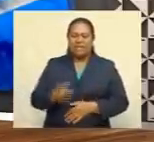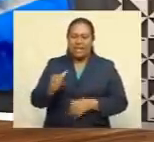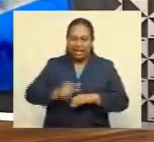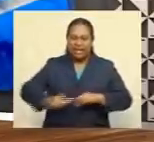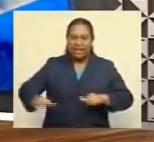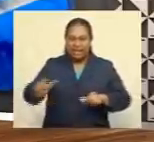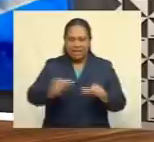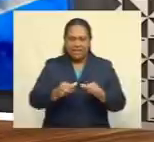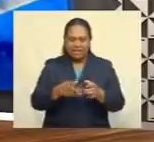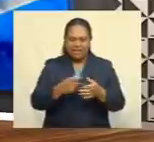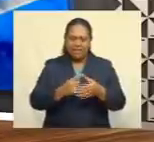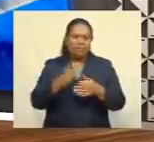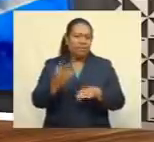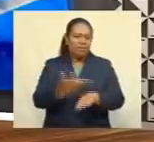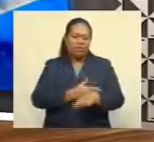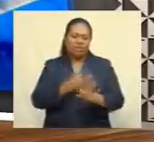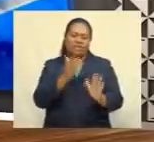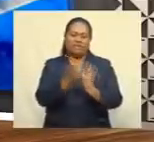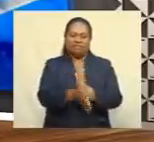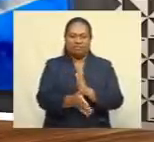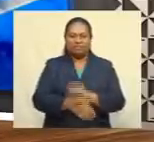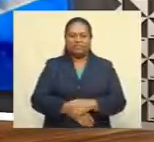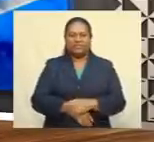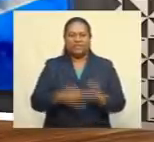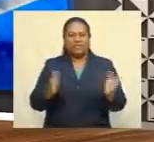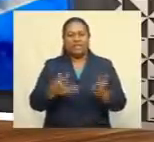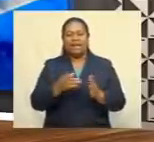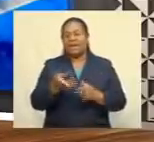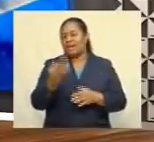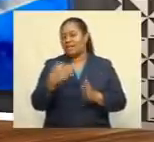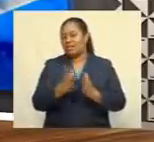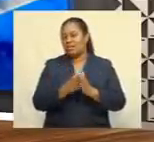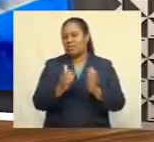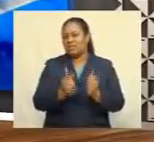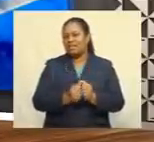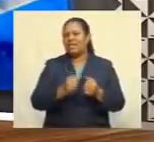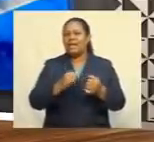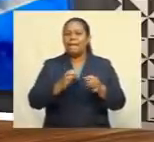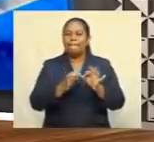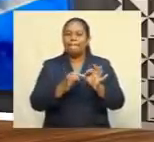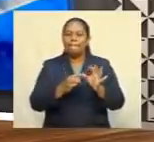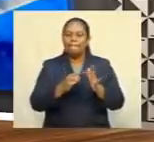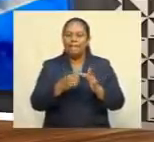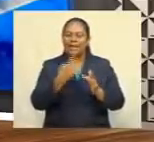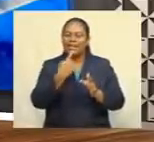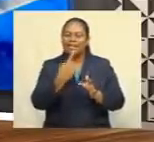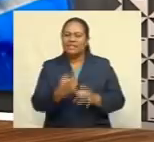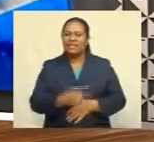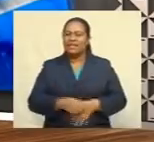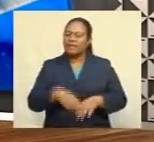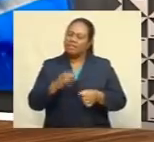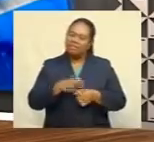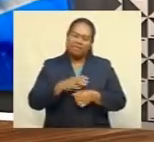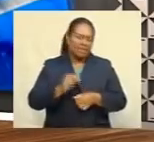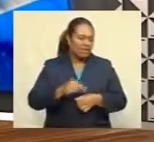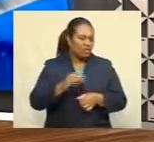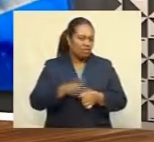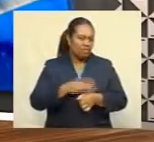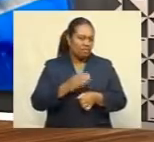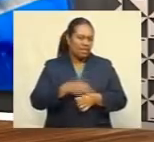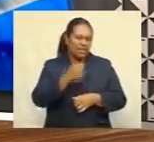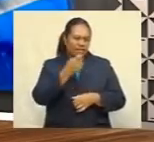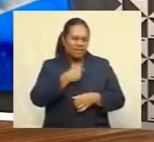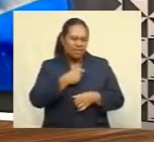Provincial Cup. After going down to Northland last weekend, coach Saramai Mbai admits they need to make better on-field decisions.